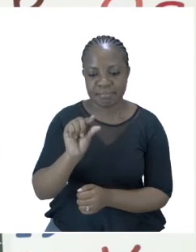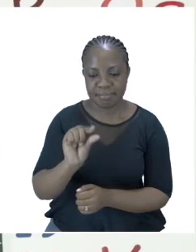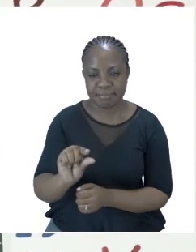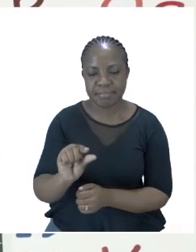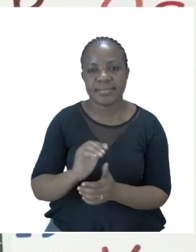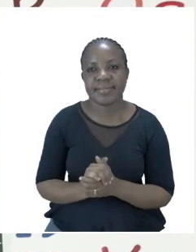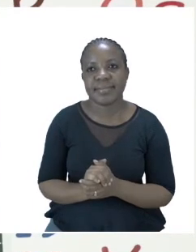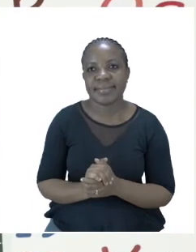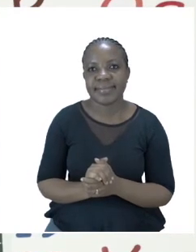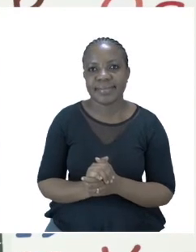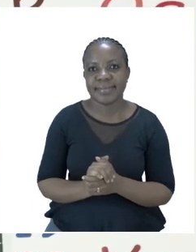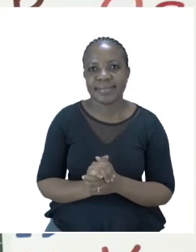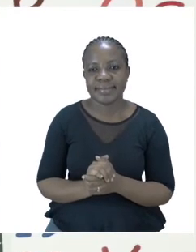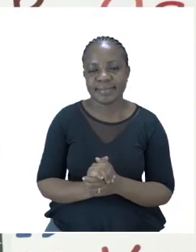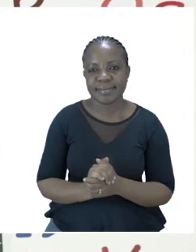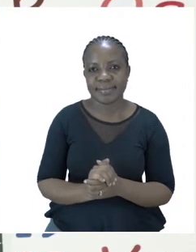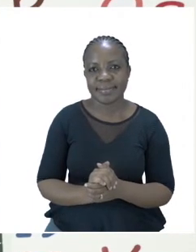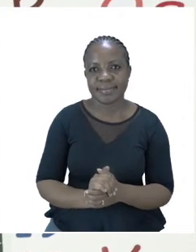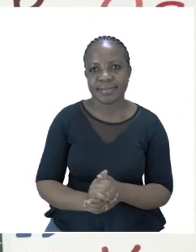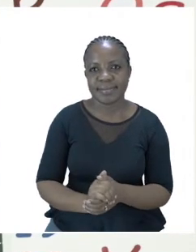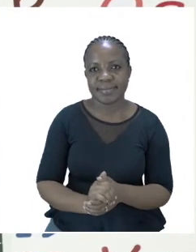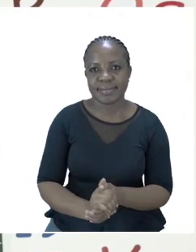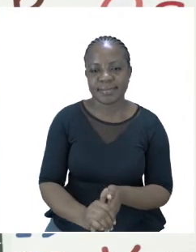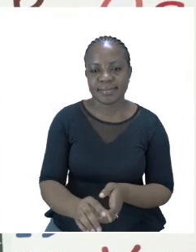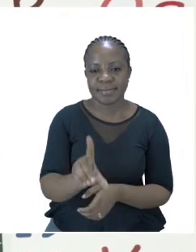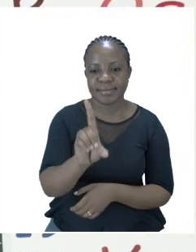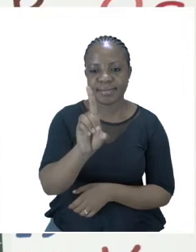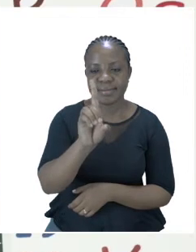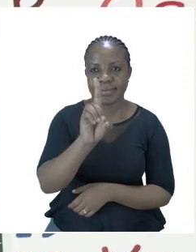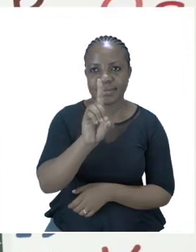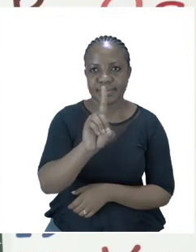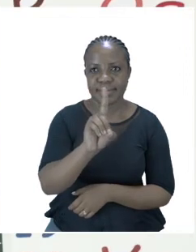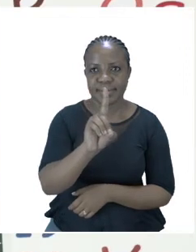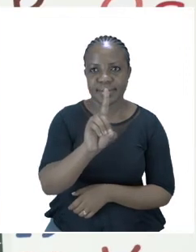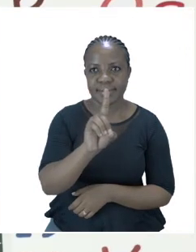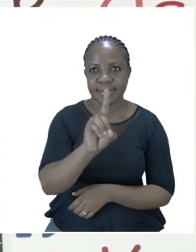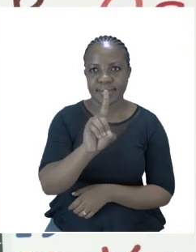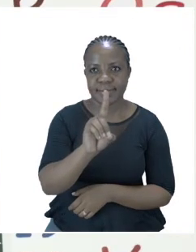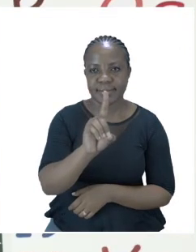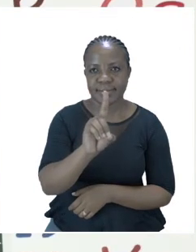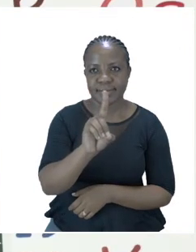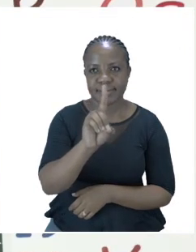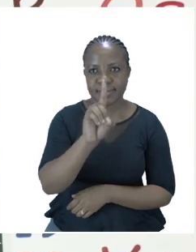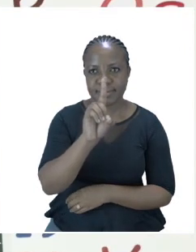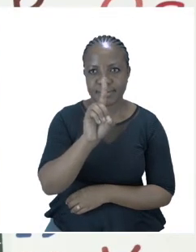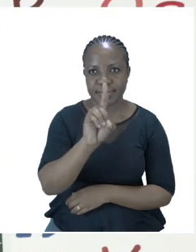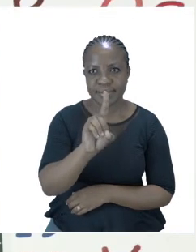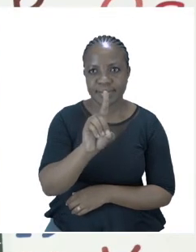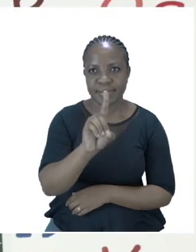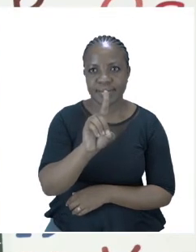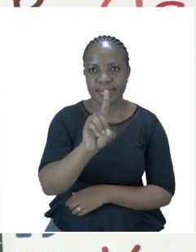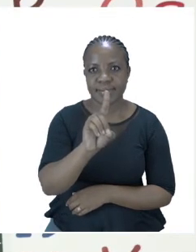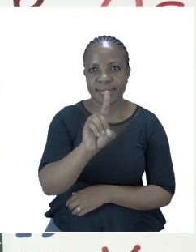to the next letter, which is the letter D, also known as D.